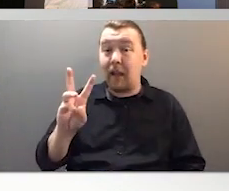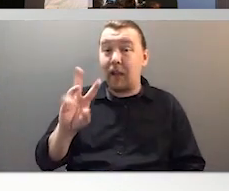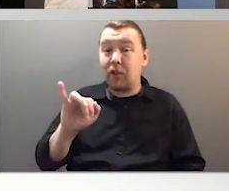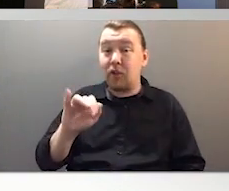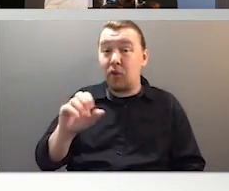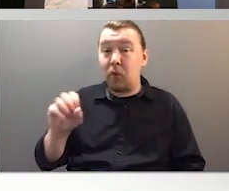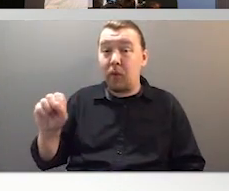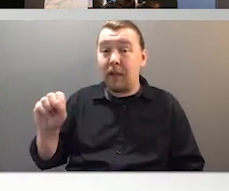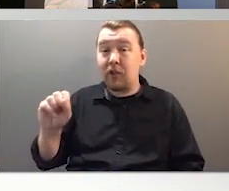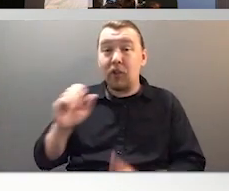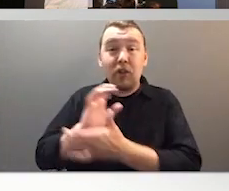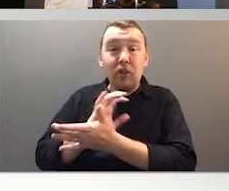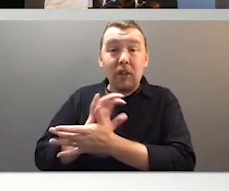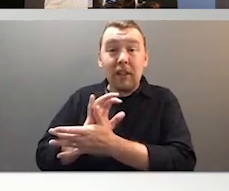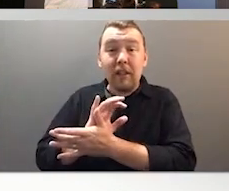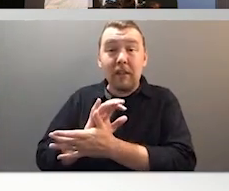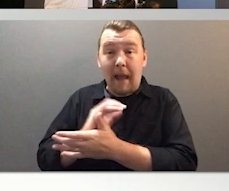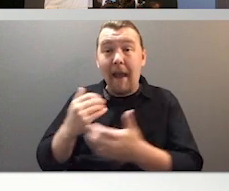day.